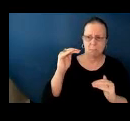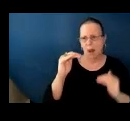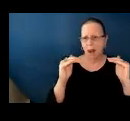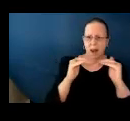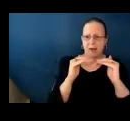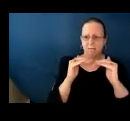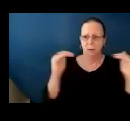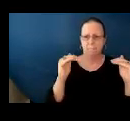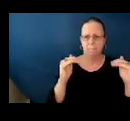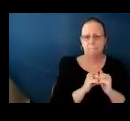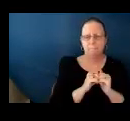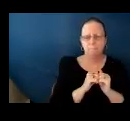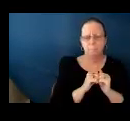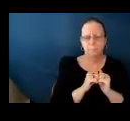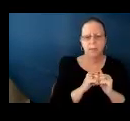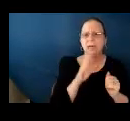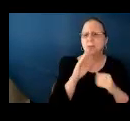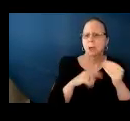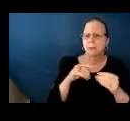of, let's talk about Jeopardy.